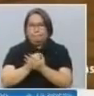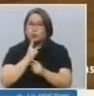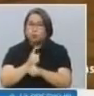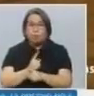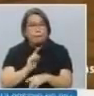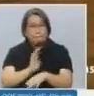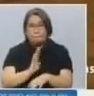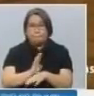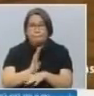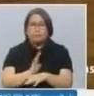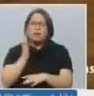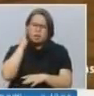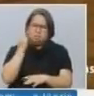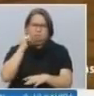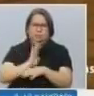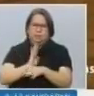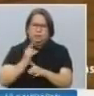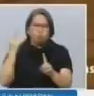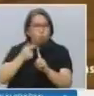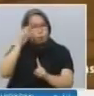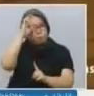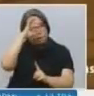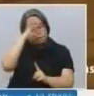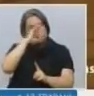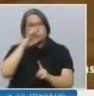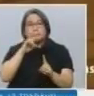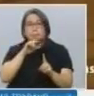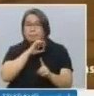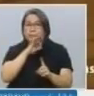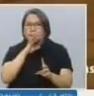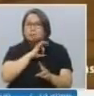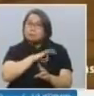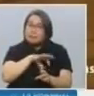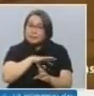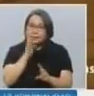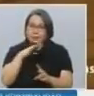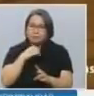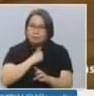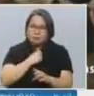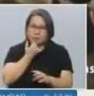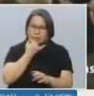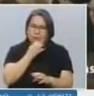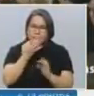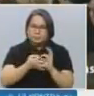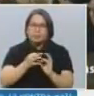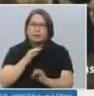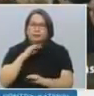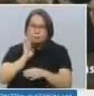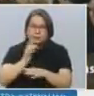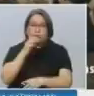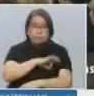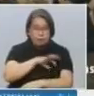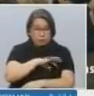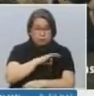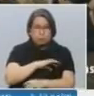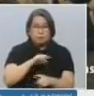Business is really for profit. I understand that. But Philippines has always been a playground